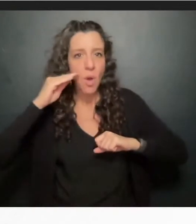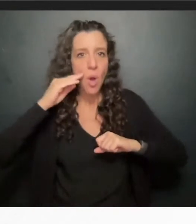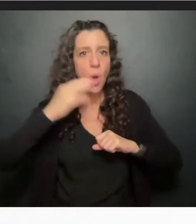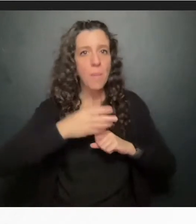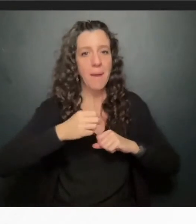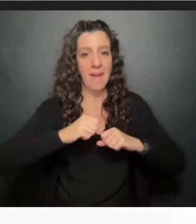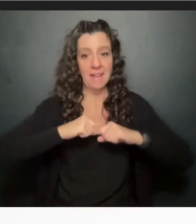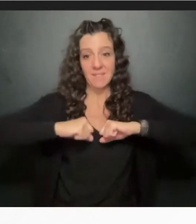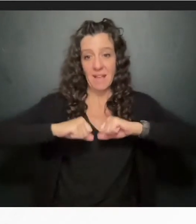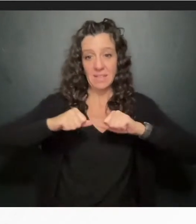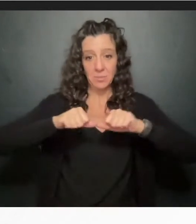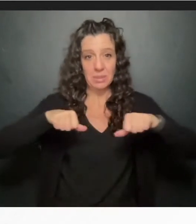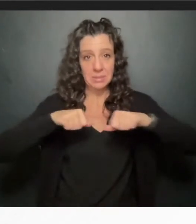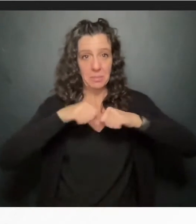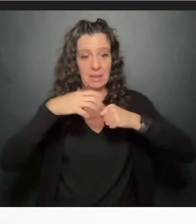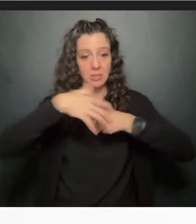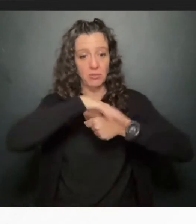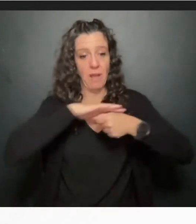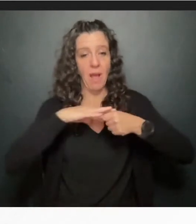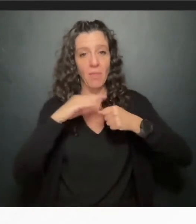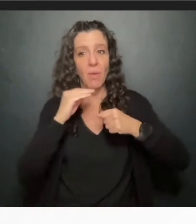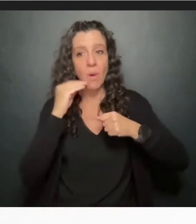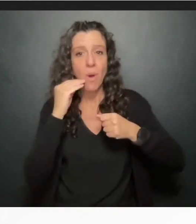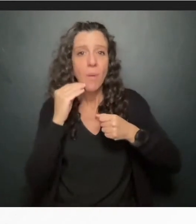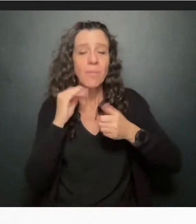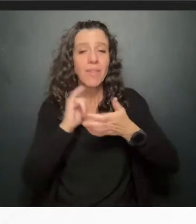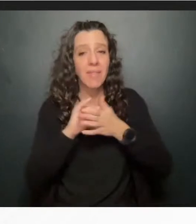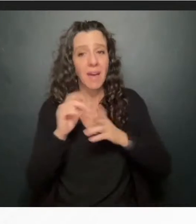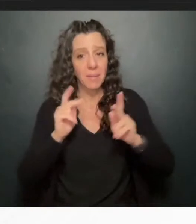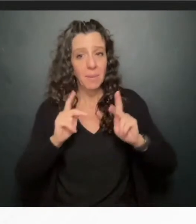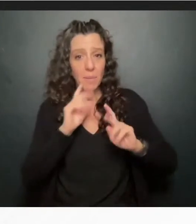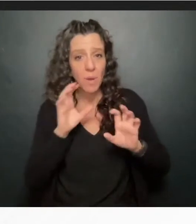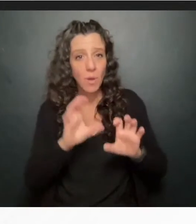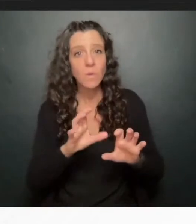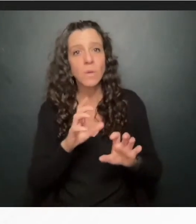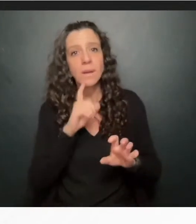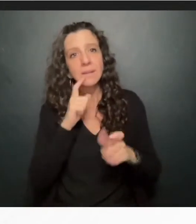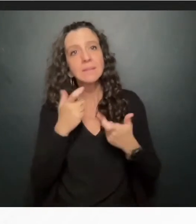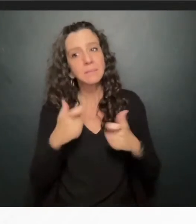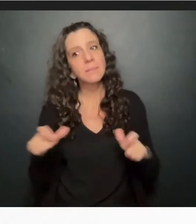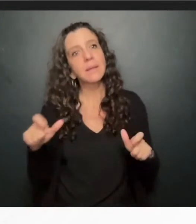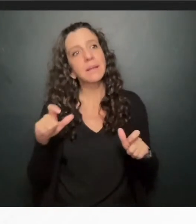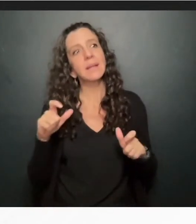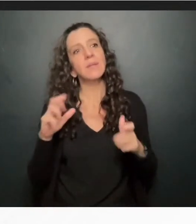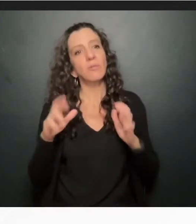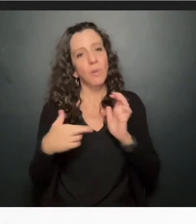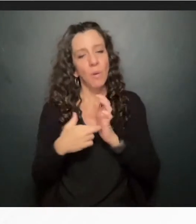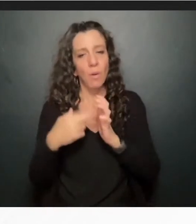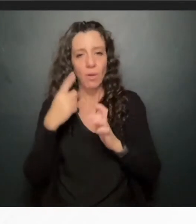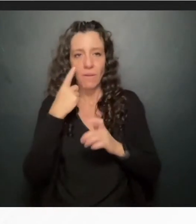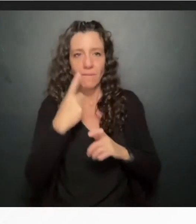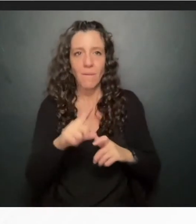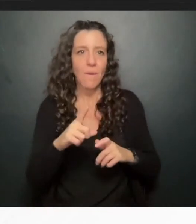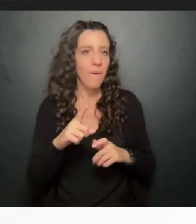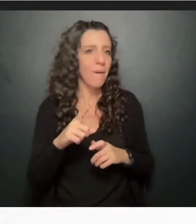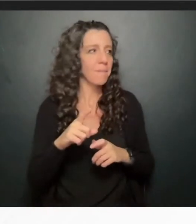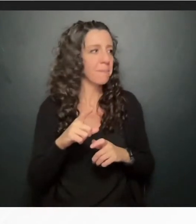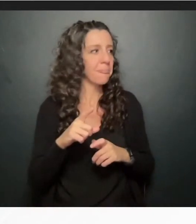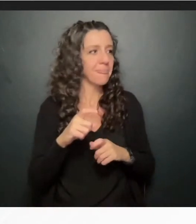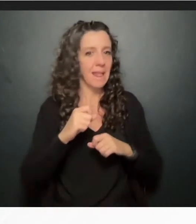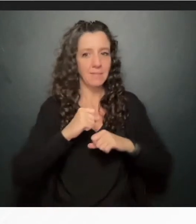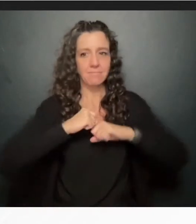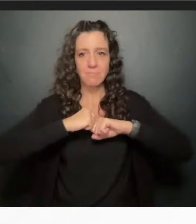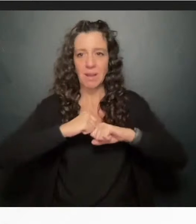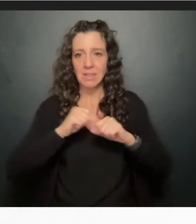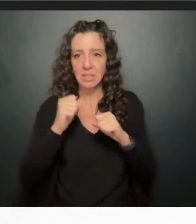space that all the homeowners are doing in the area does play a significant role in structure defense and